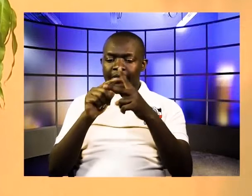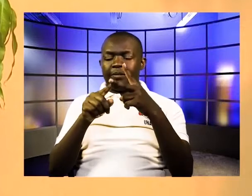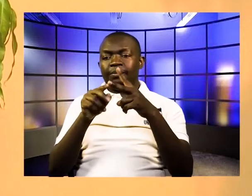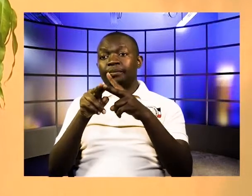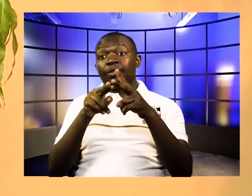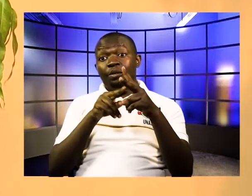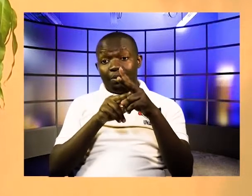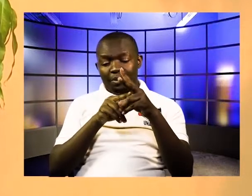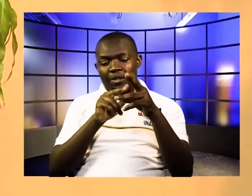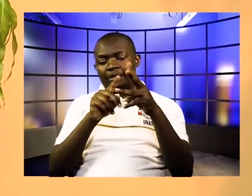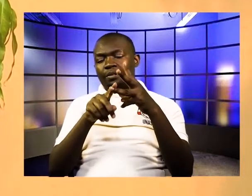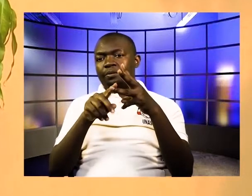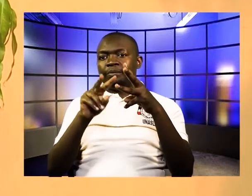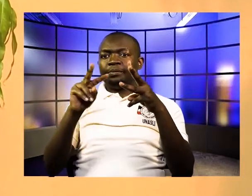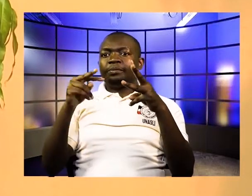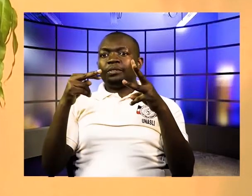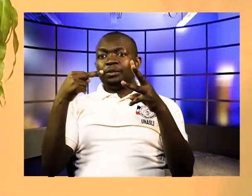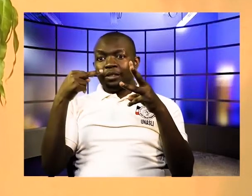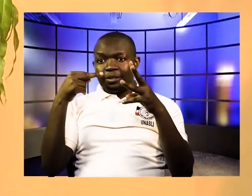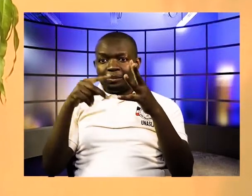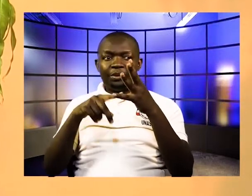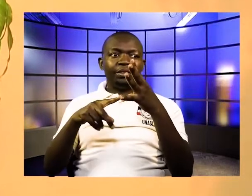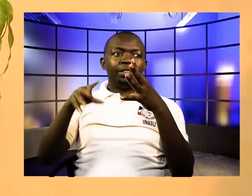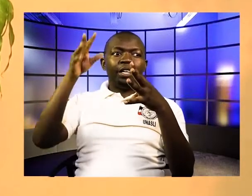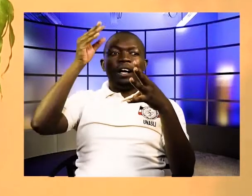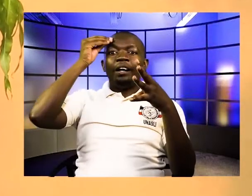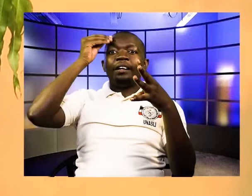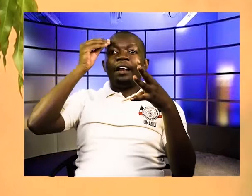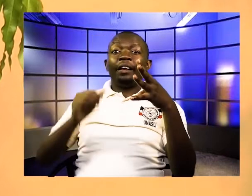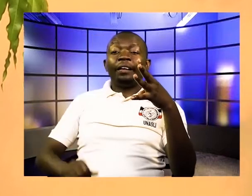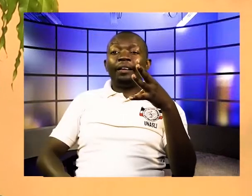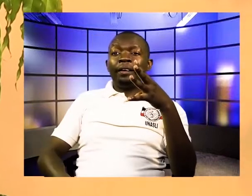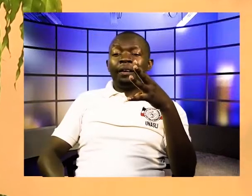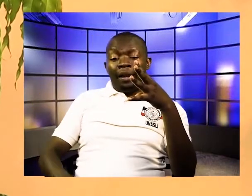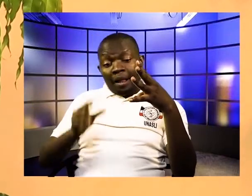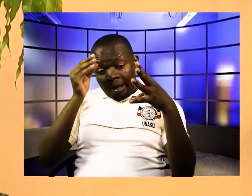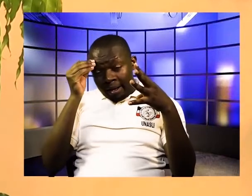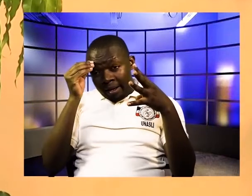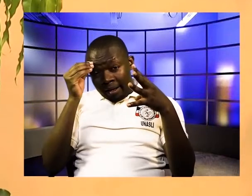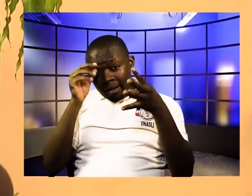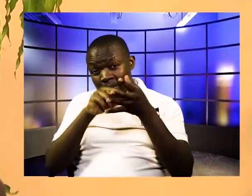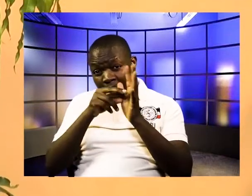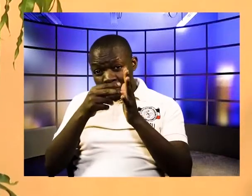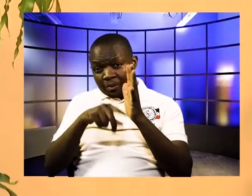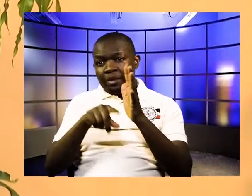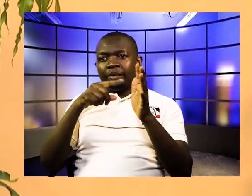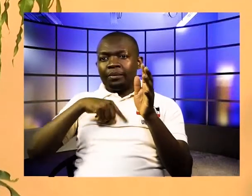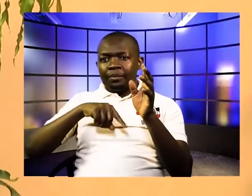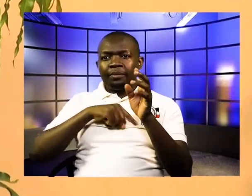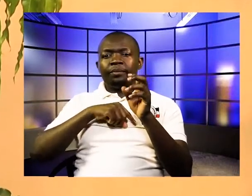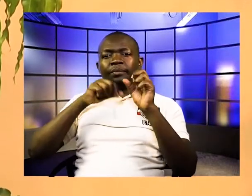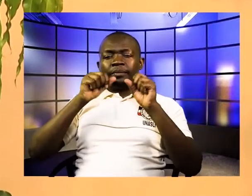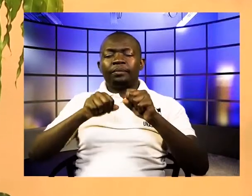report, response, and learn. By learning, we shall be knowing how to deal with